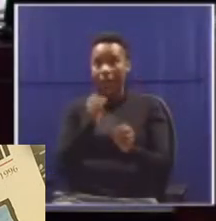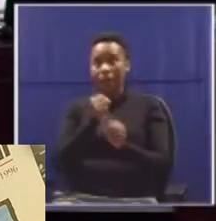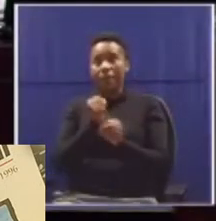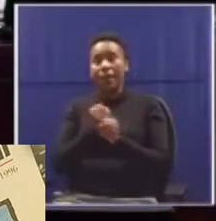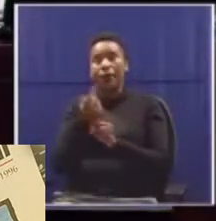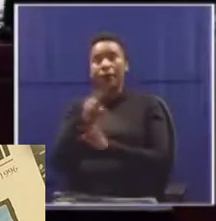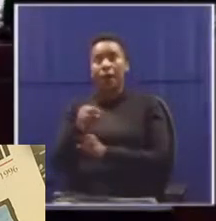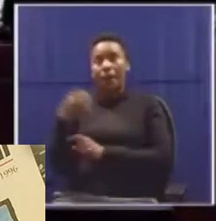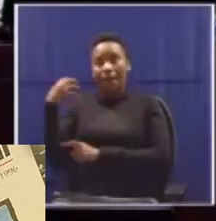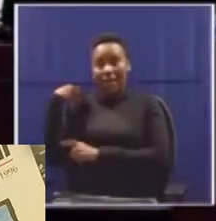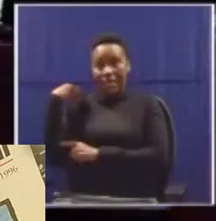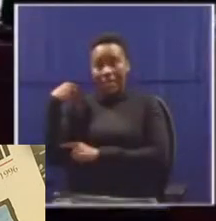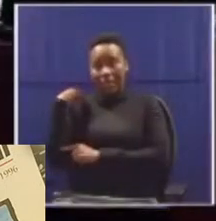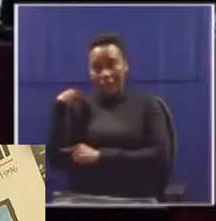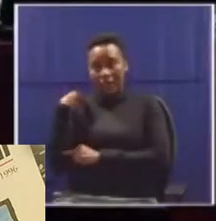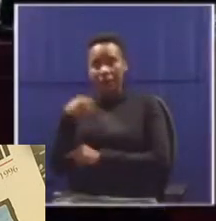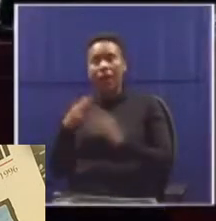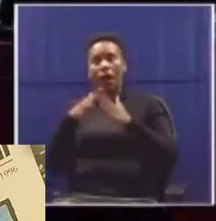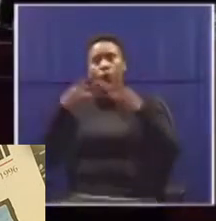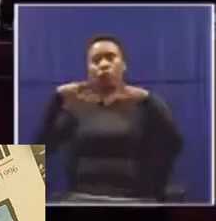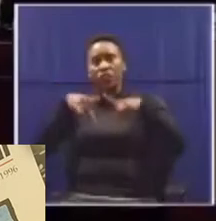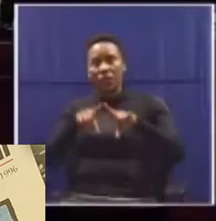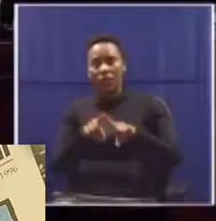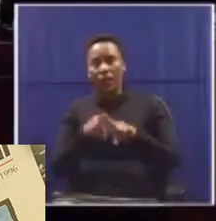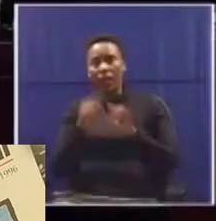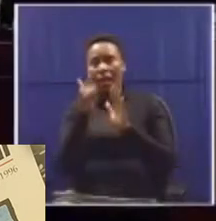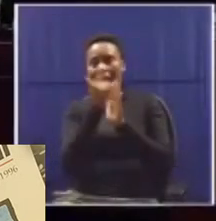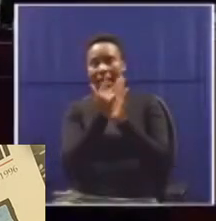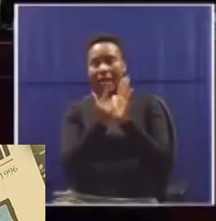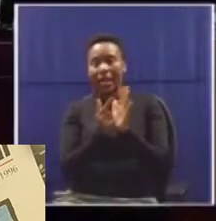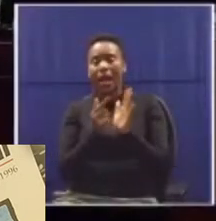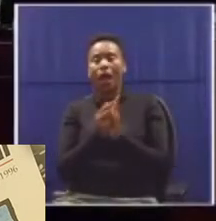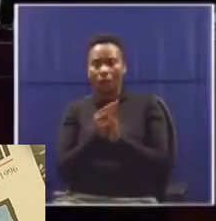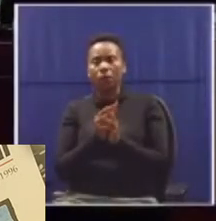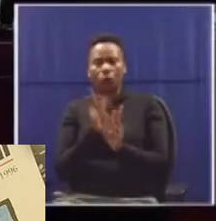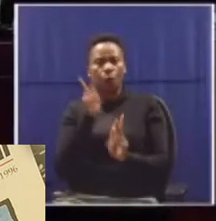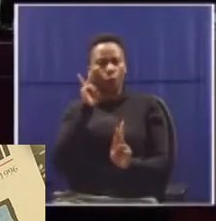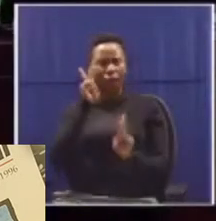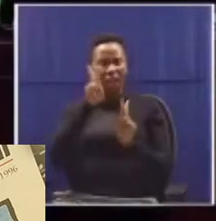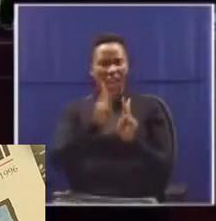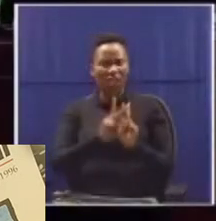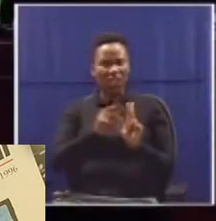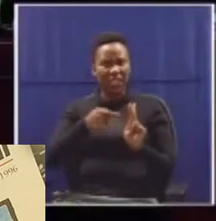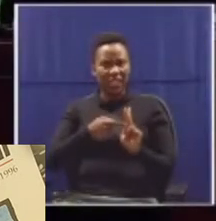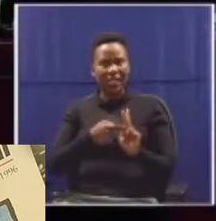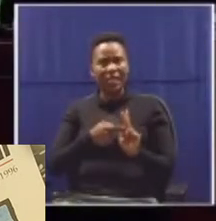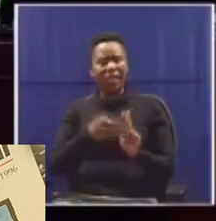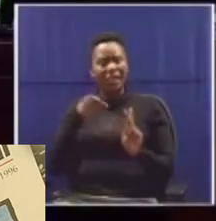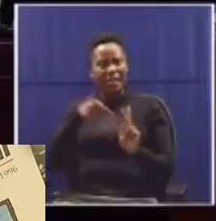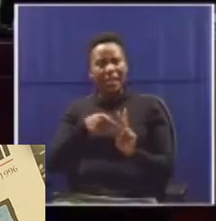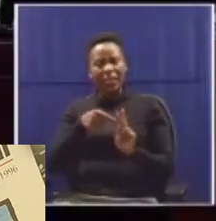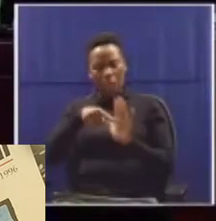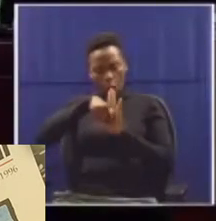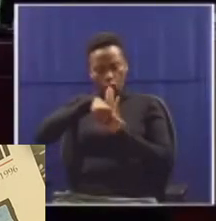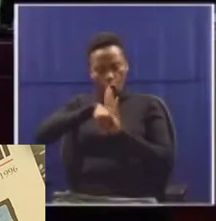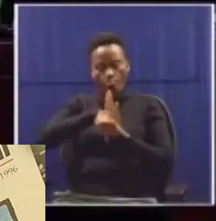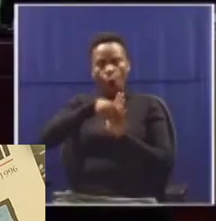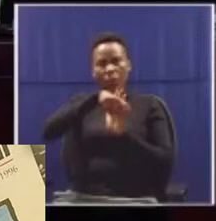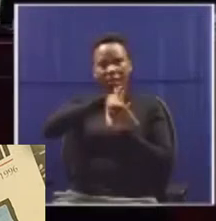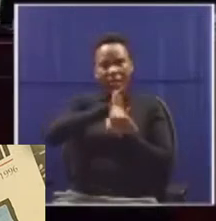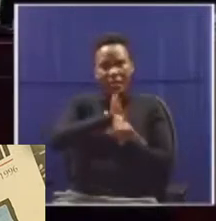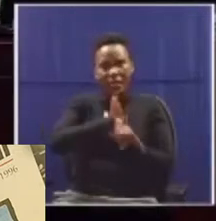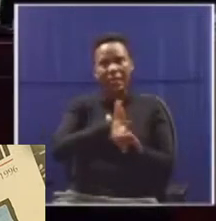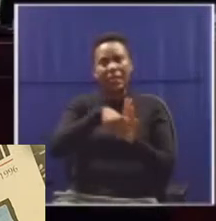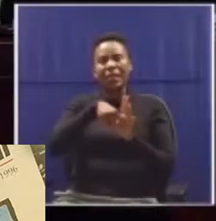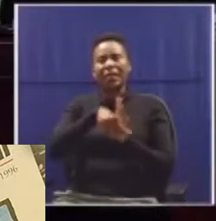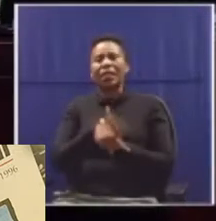minister Austria the the legal profession has its roots and is steeped